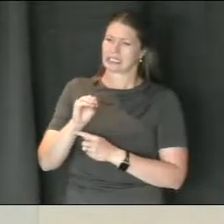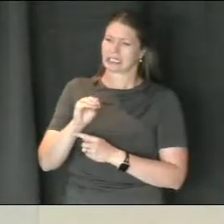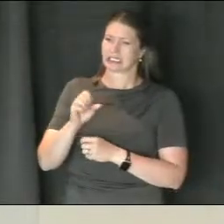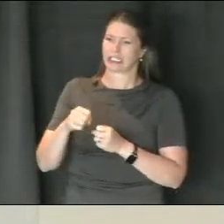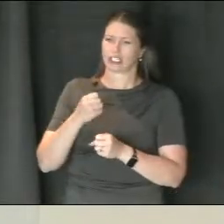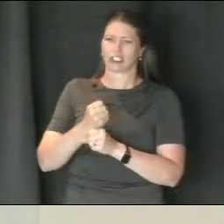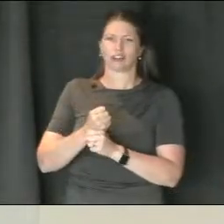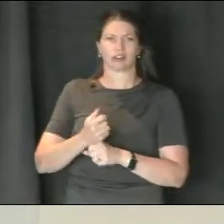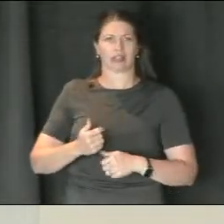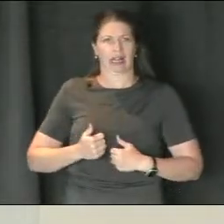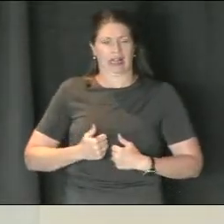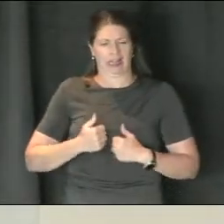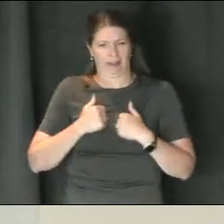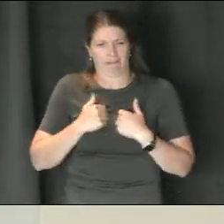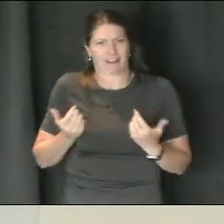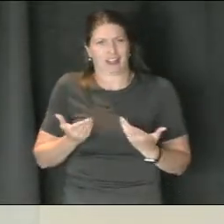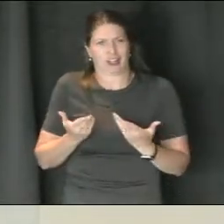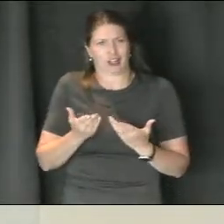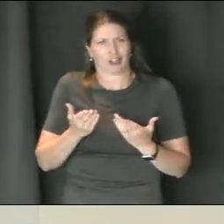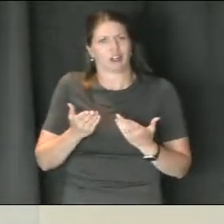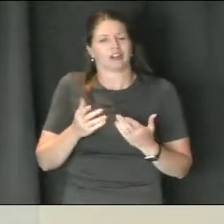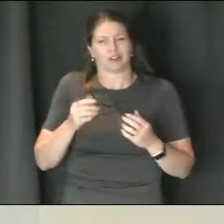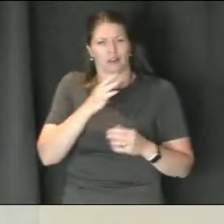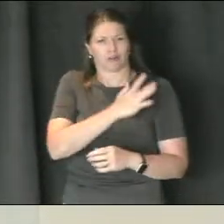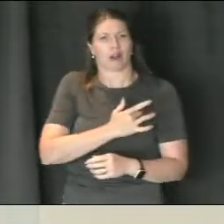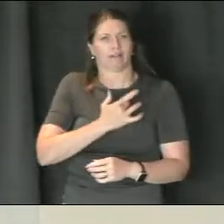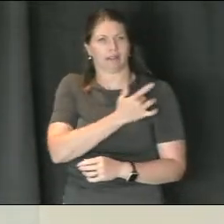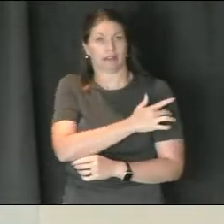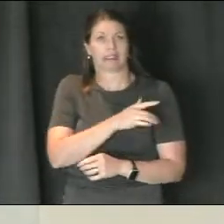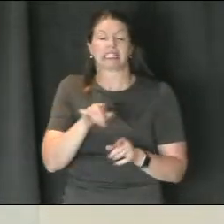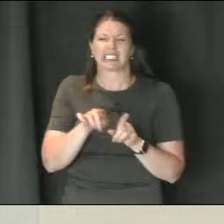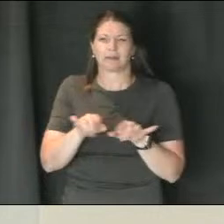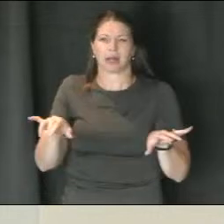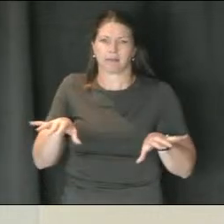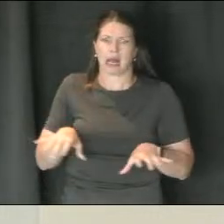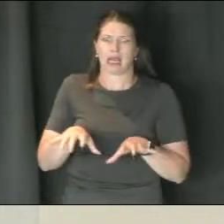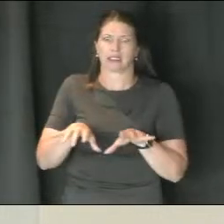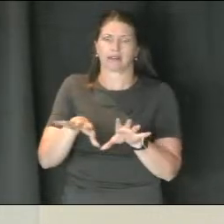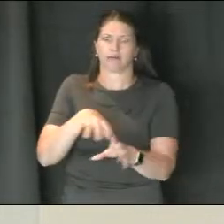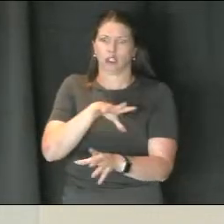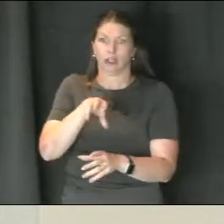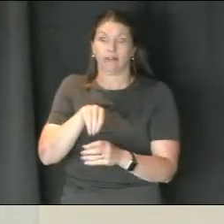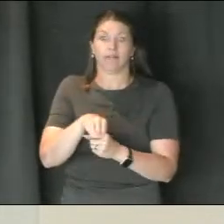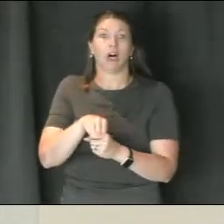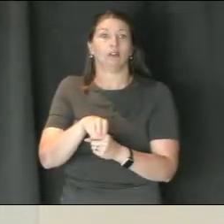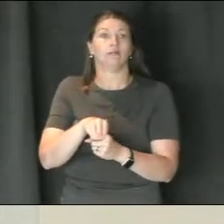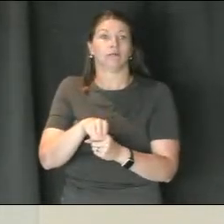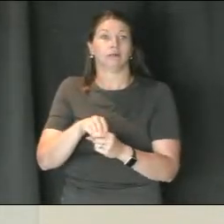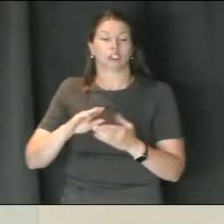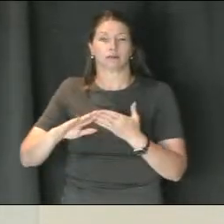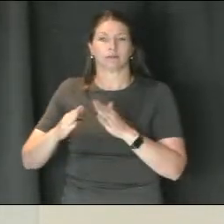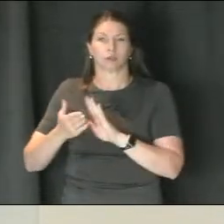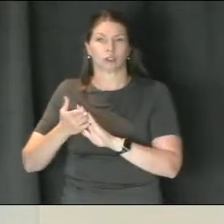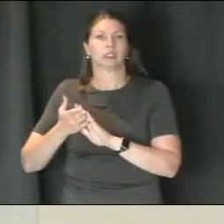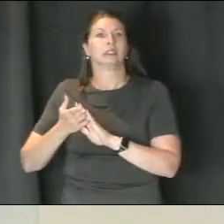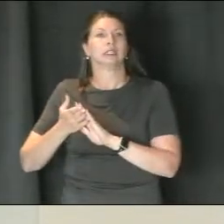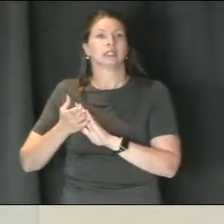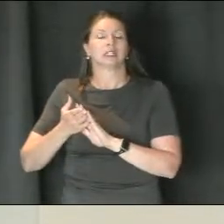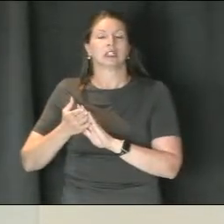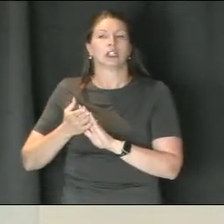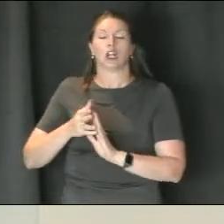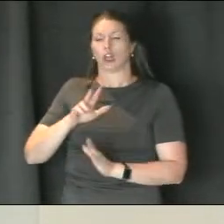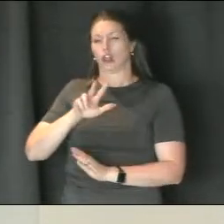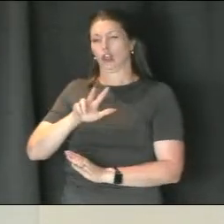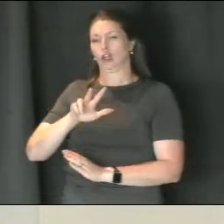province and very active in the community, starting at Memorial over 37 years